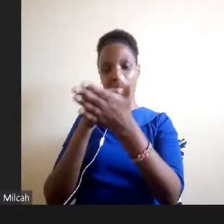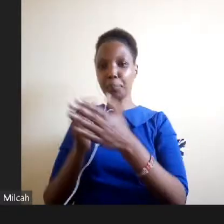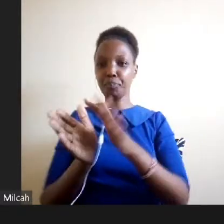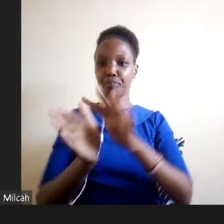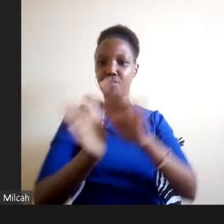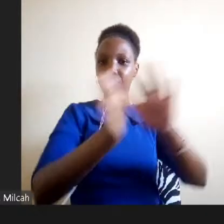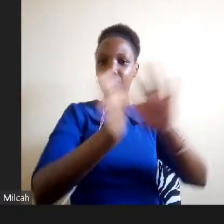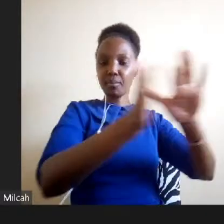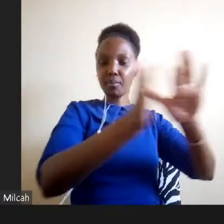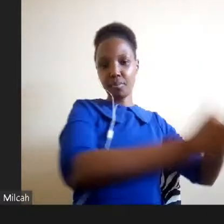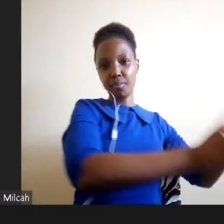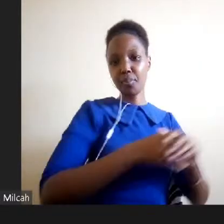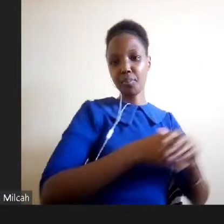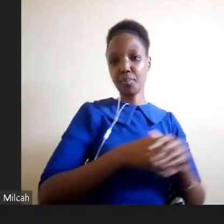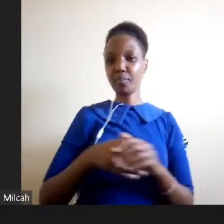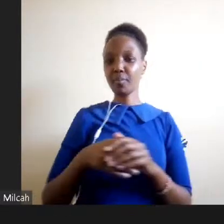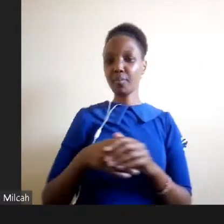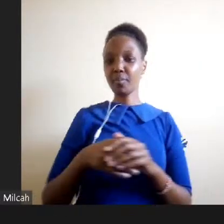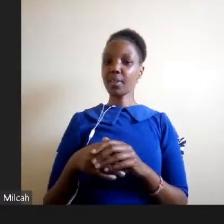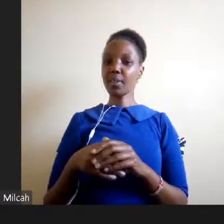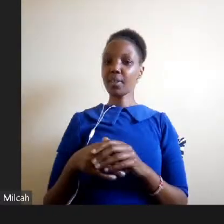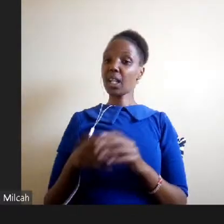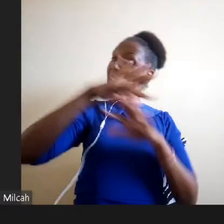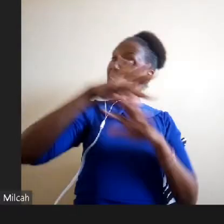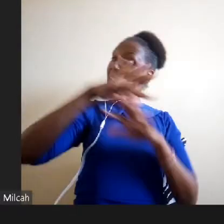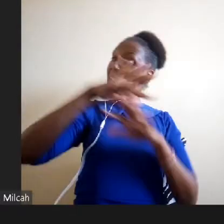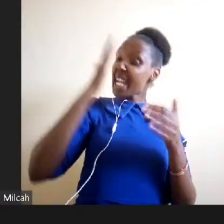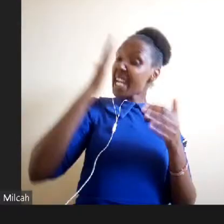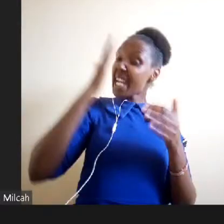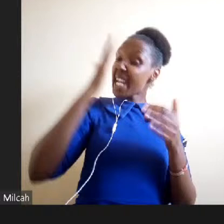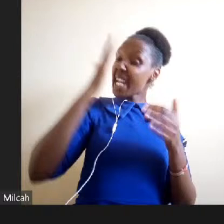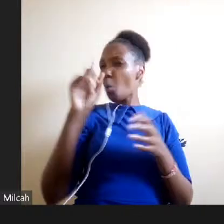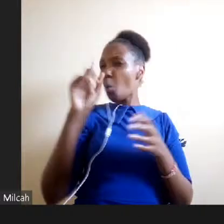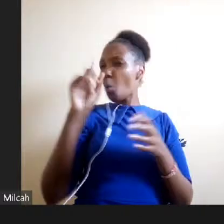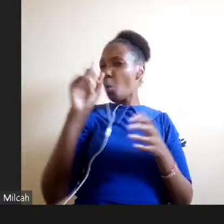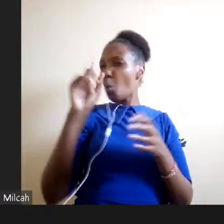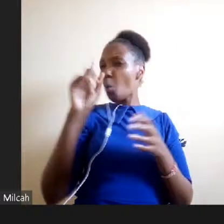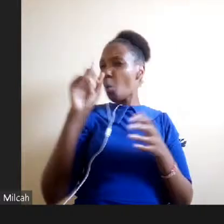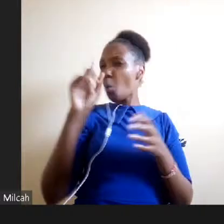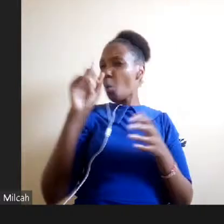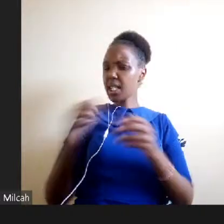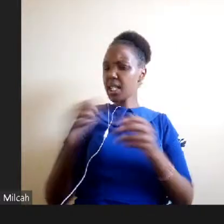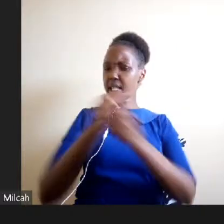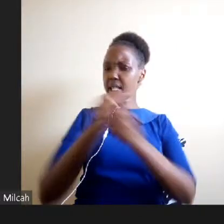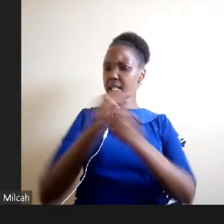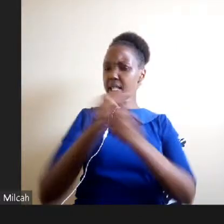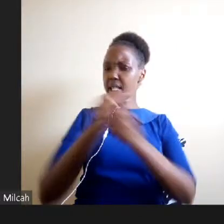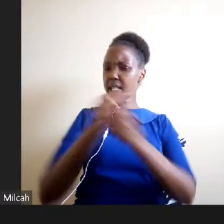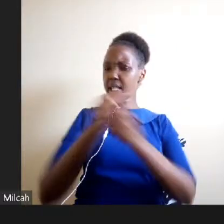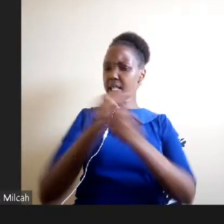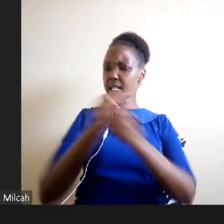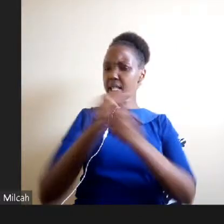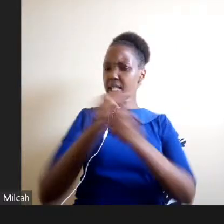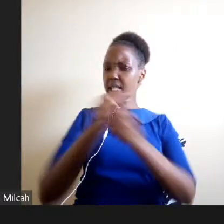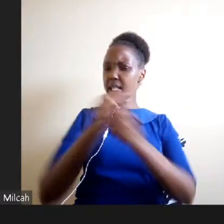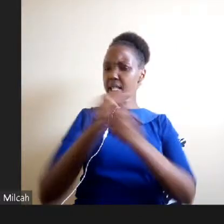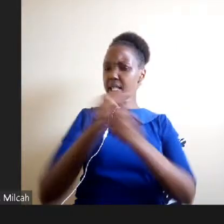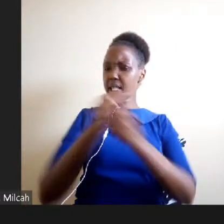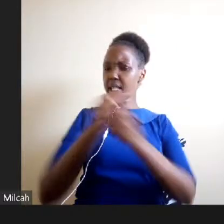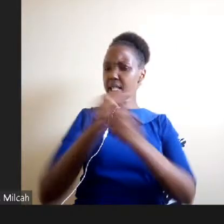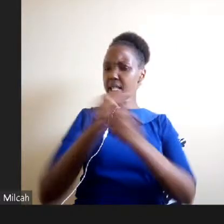I think as a parent, as a guardian, and also as an educator, one of the things that I love about what Google is doing in terms